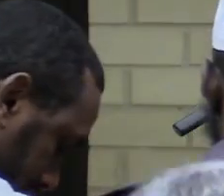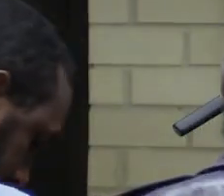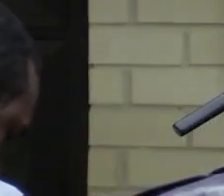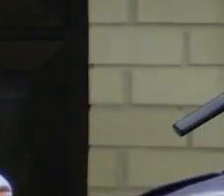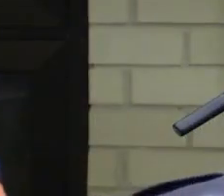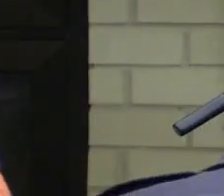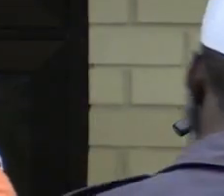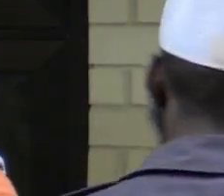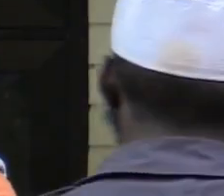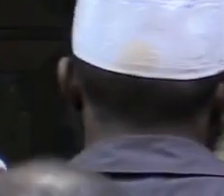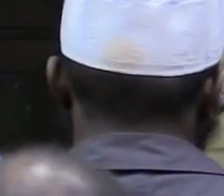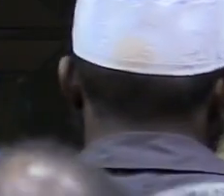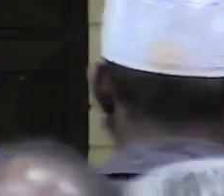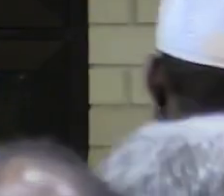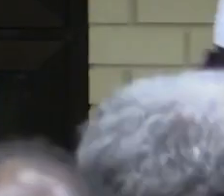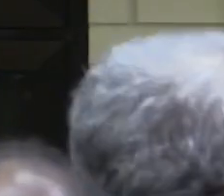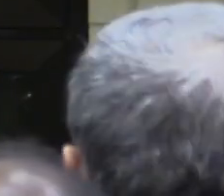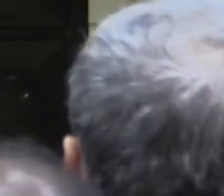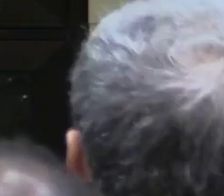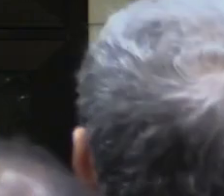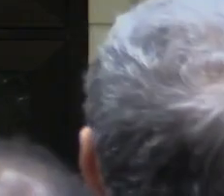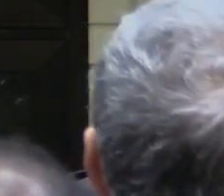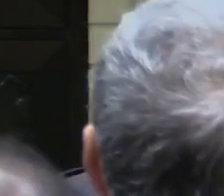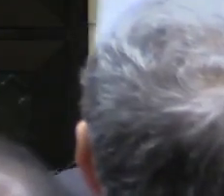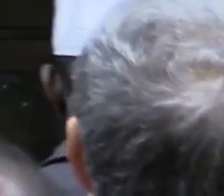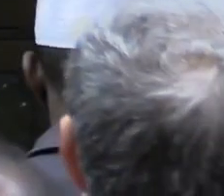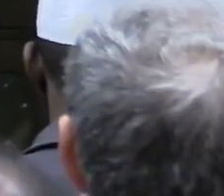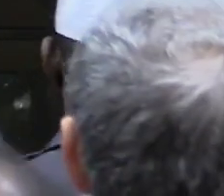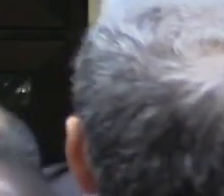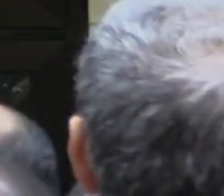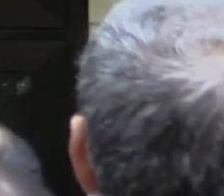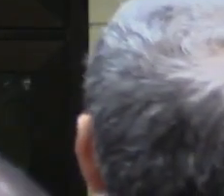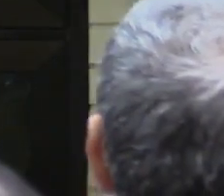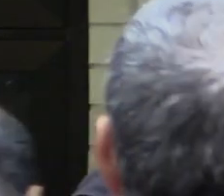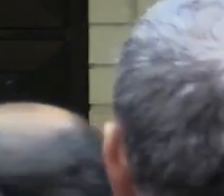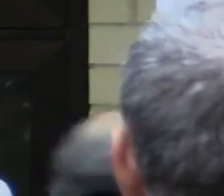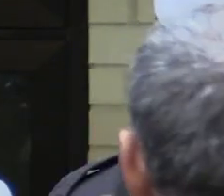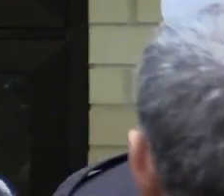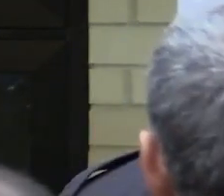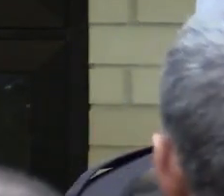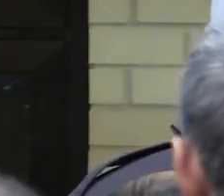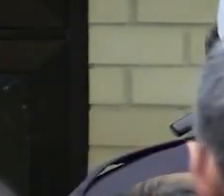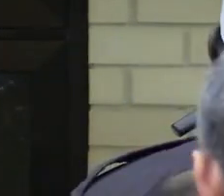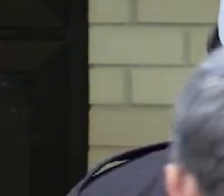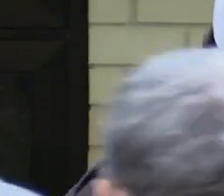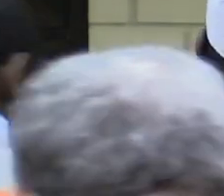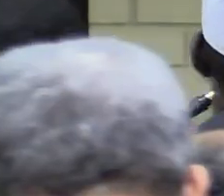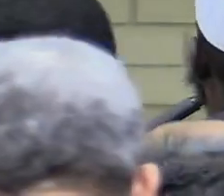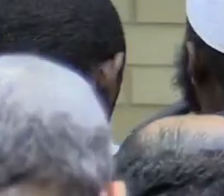they are dying in the cold. Please extend your hand and give your maximum, not your minimum. Thank you. Akim Salam.